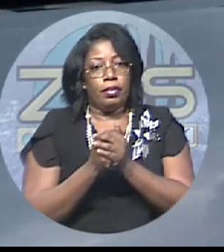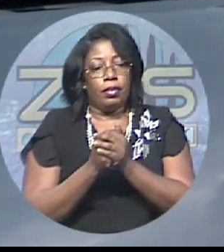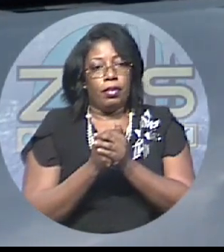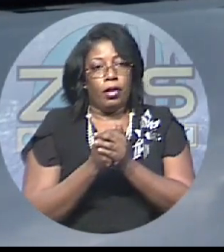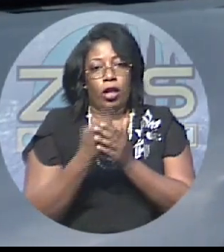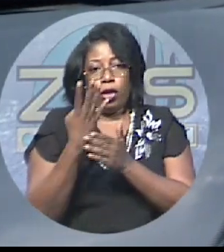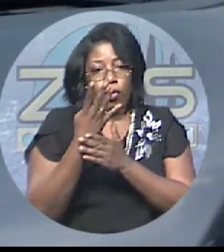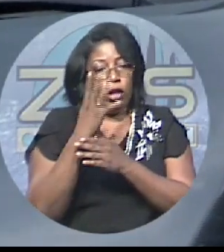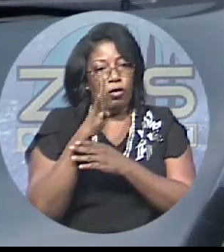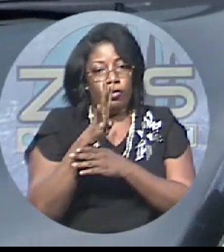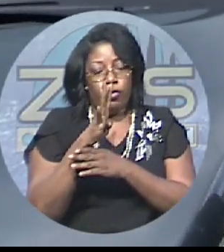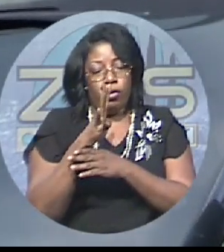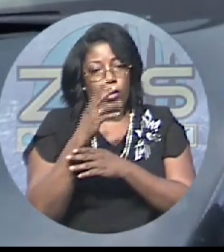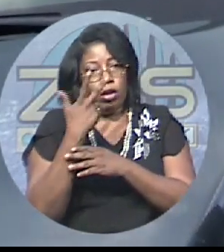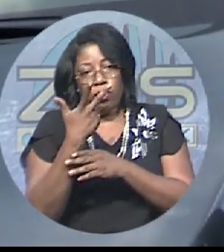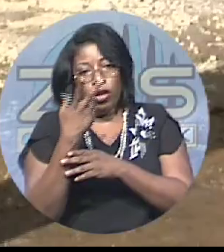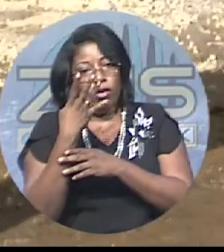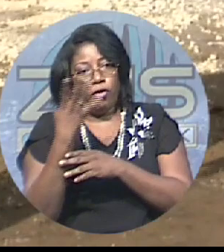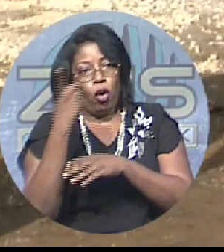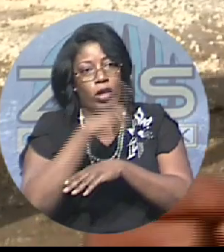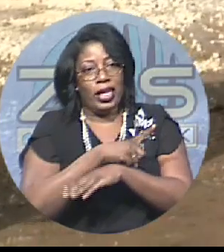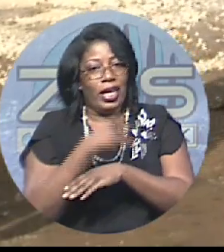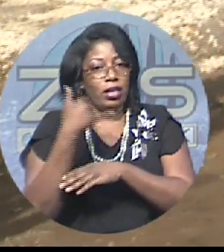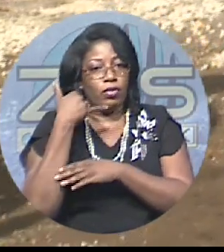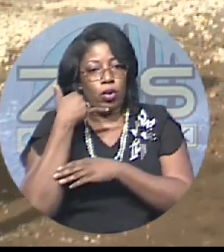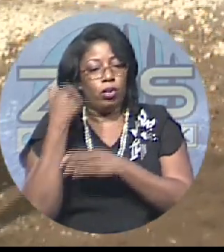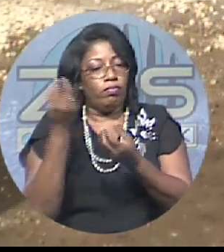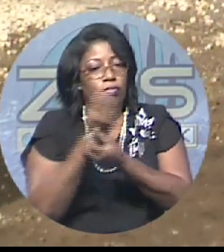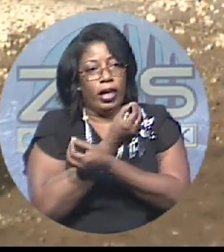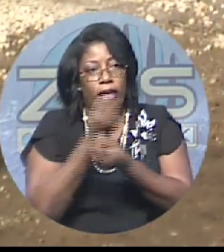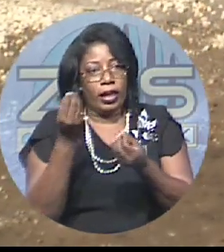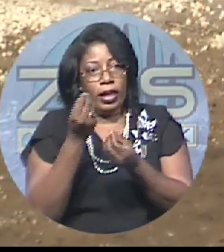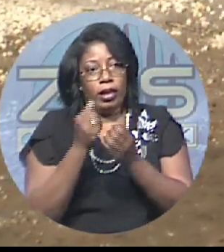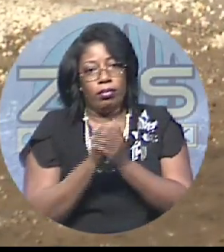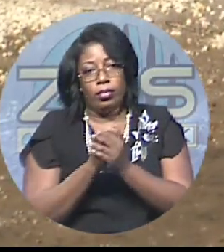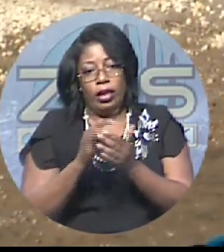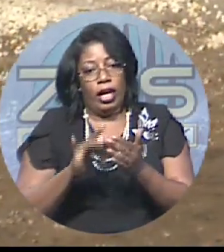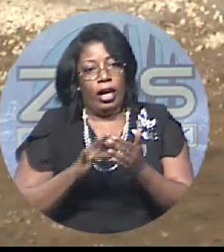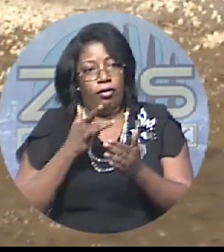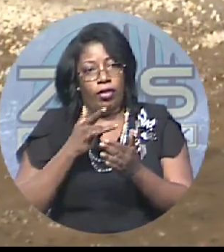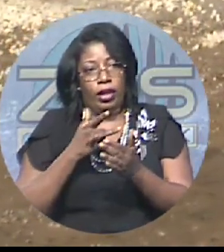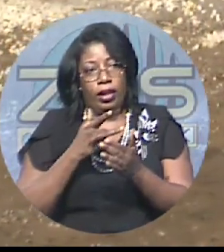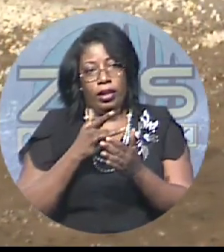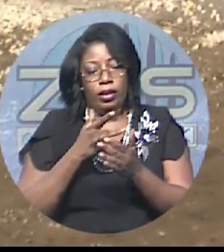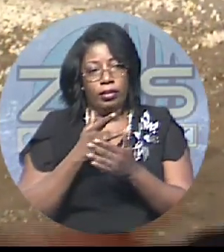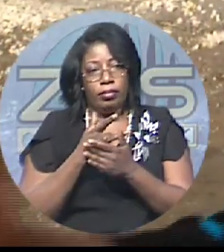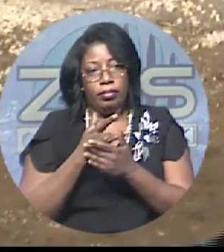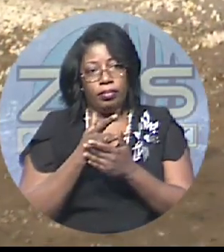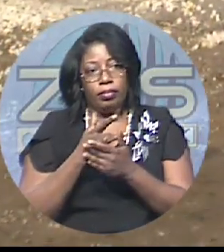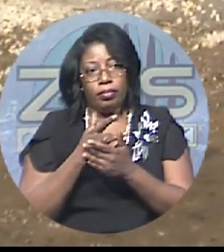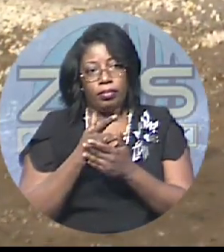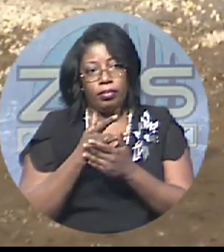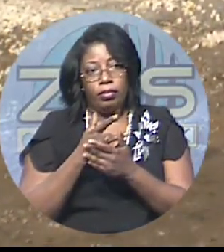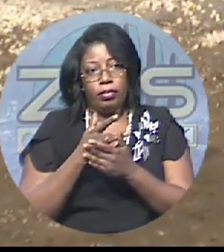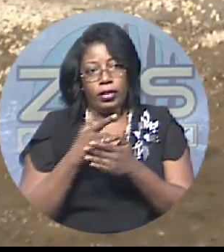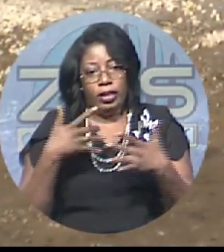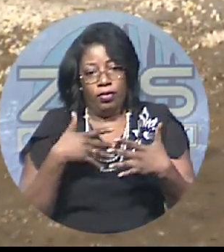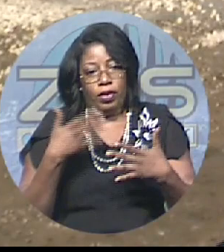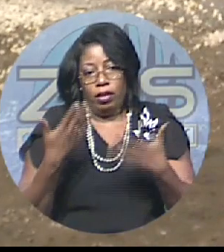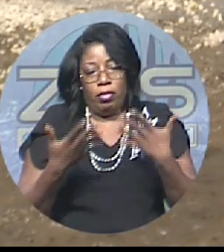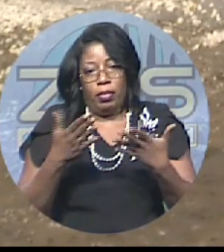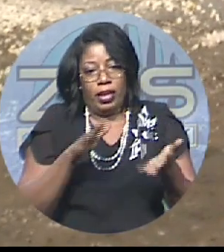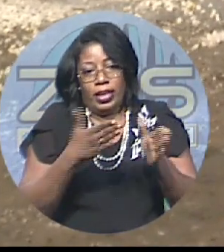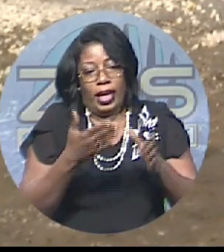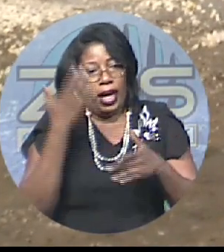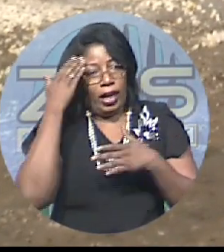3 and 4 days you can't hear nothing. I am so concerned. It feel like I mean, it feel like they're dead. We